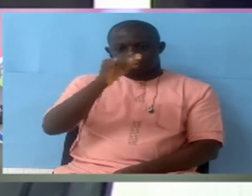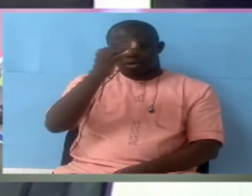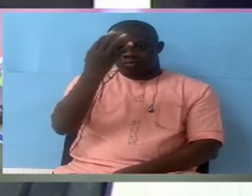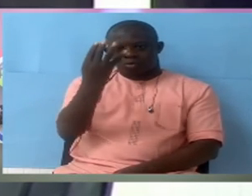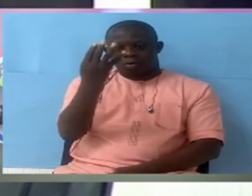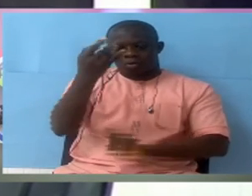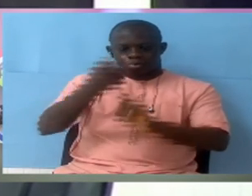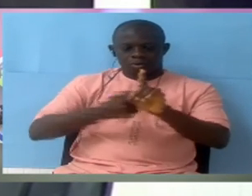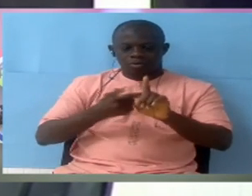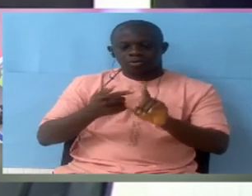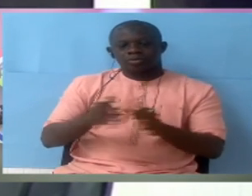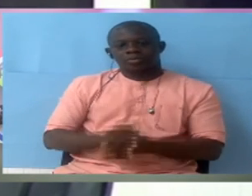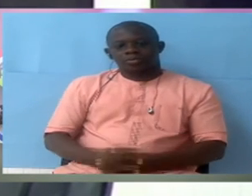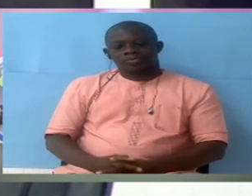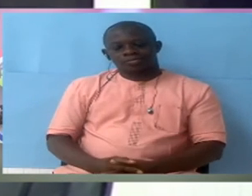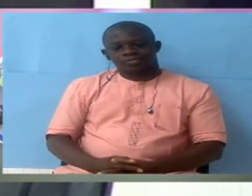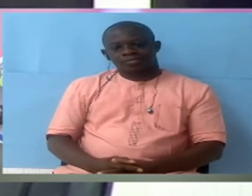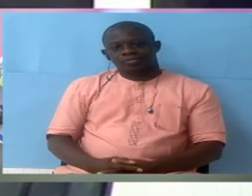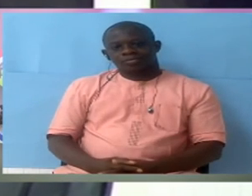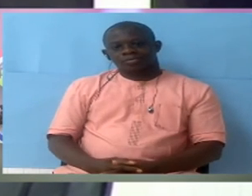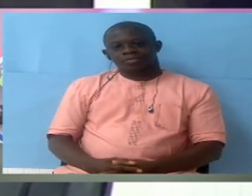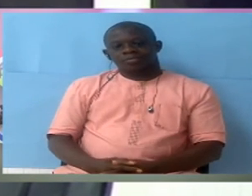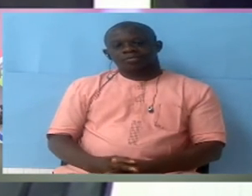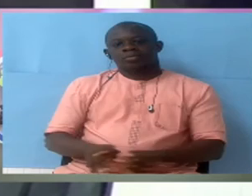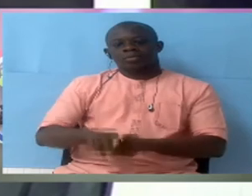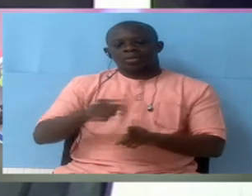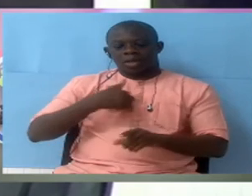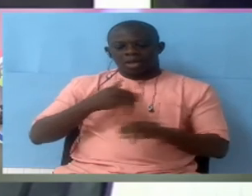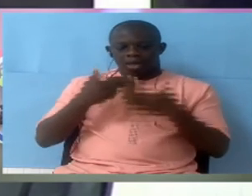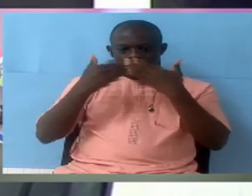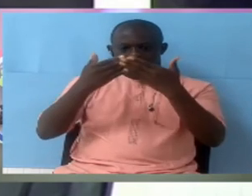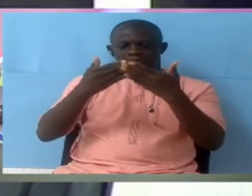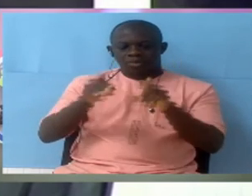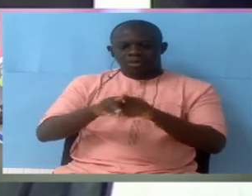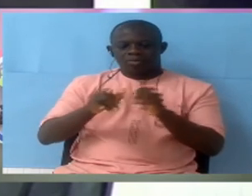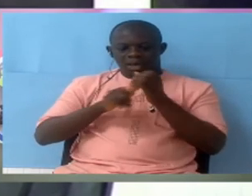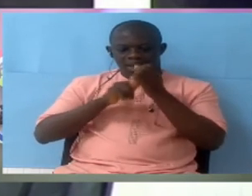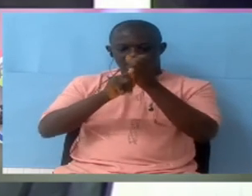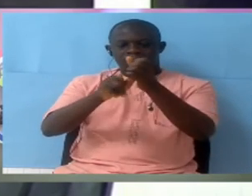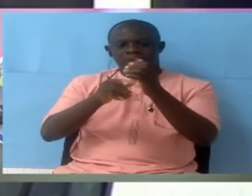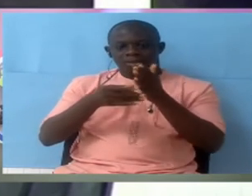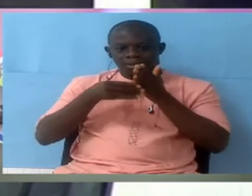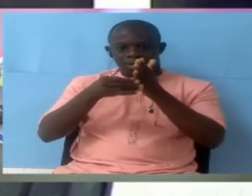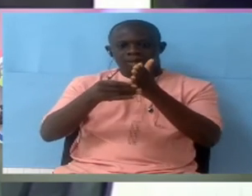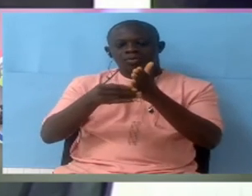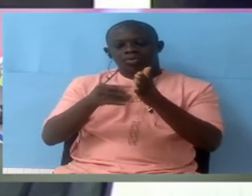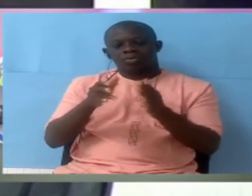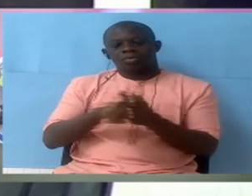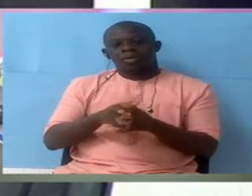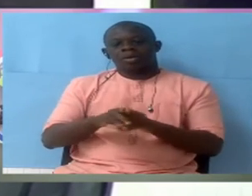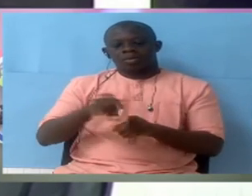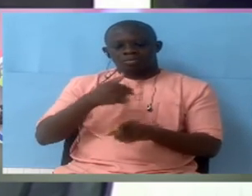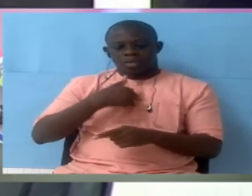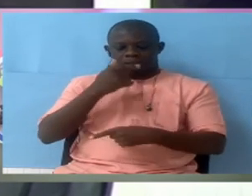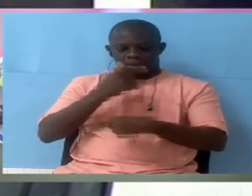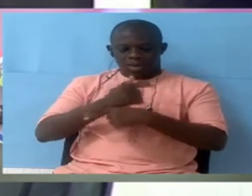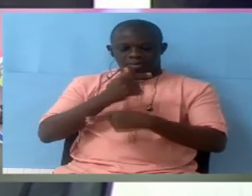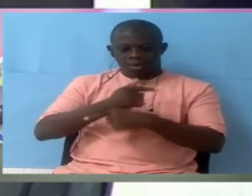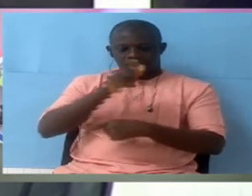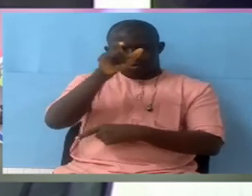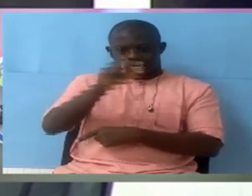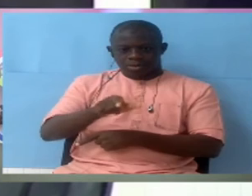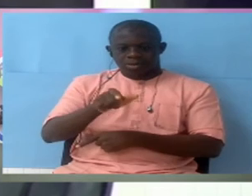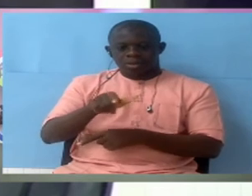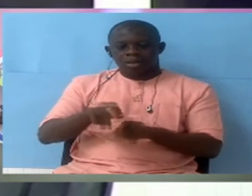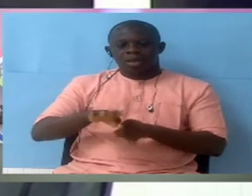jurom nyari at ak nyenti wera. I told the deputy director. Wahna ko deputy director bi. That I'm a Gambian. Ne man wa